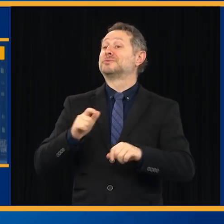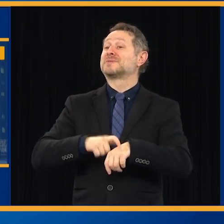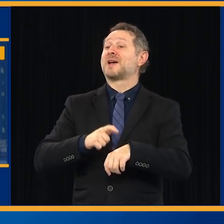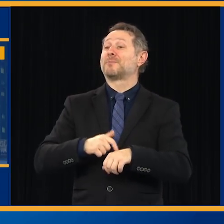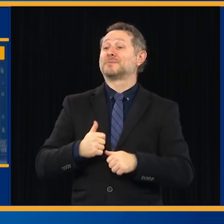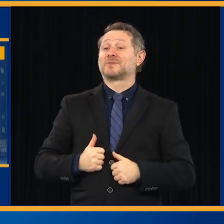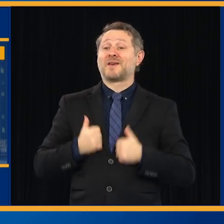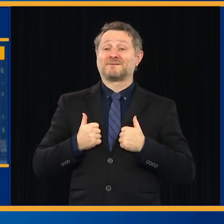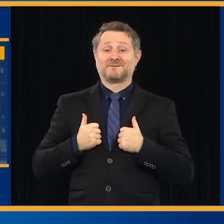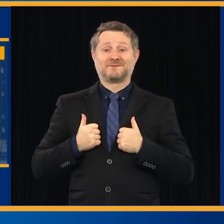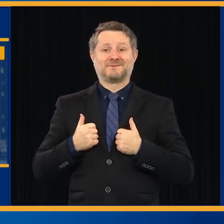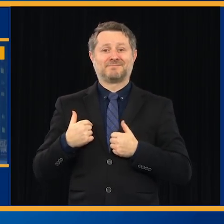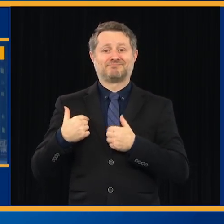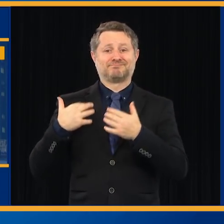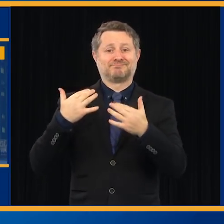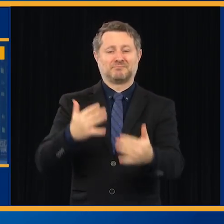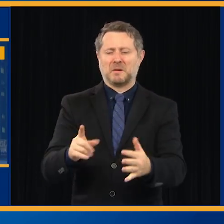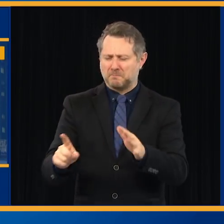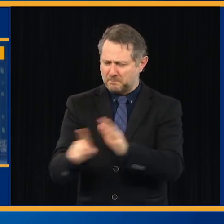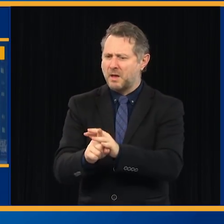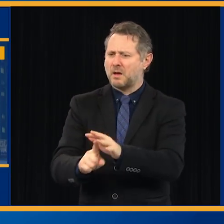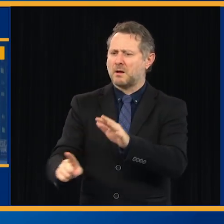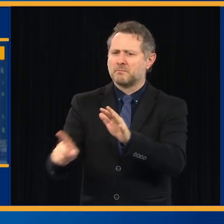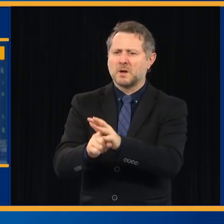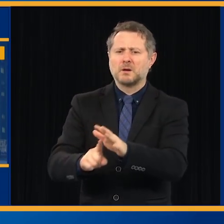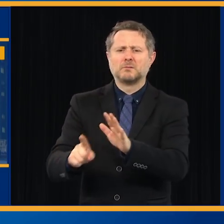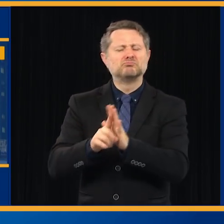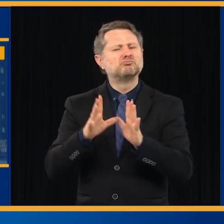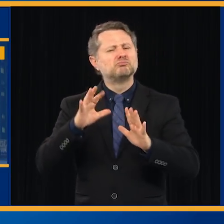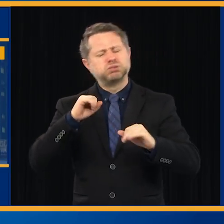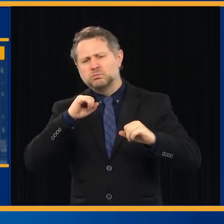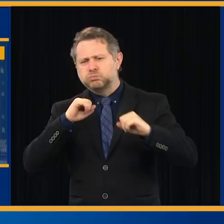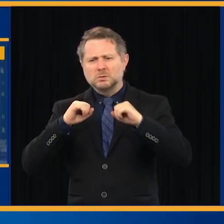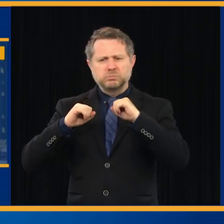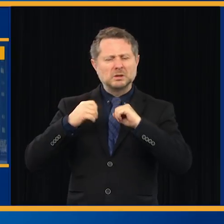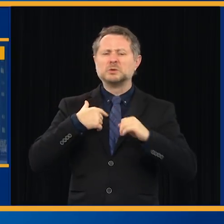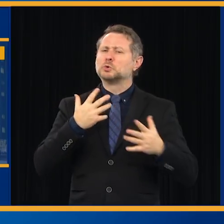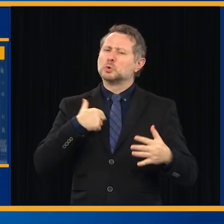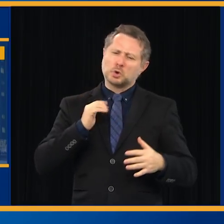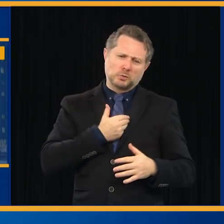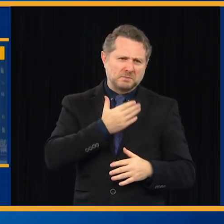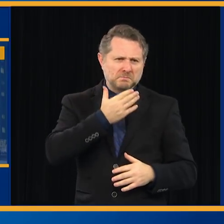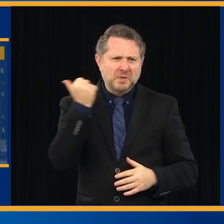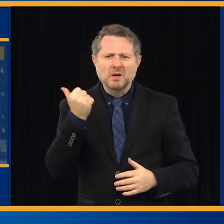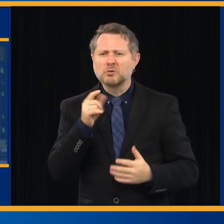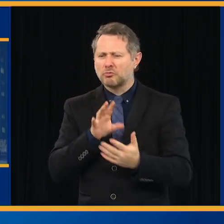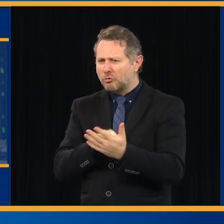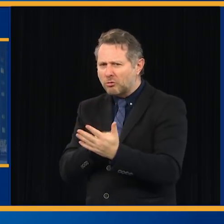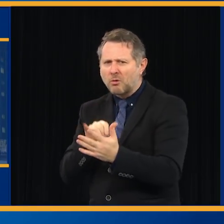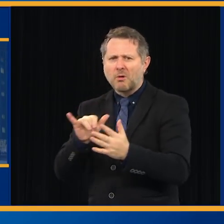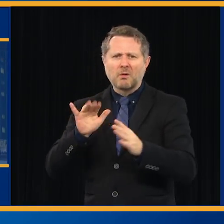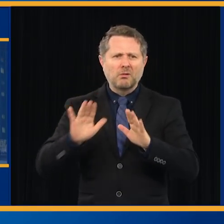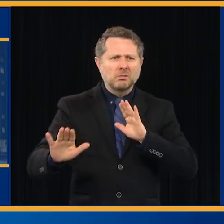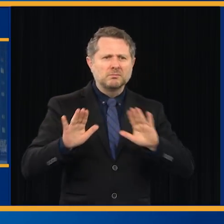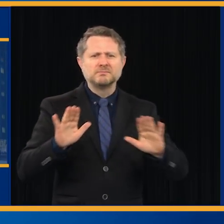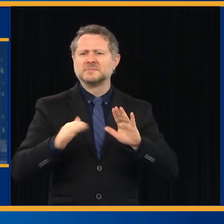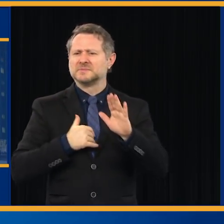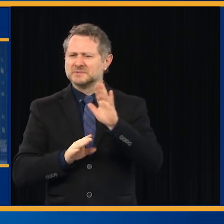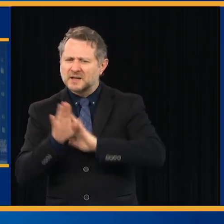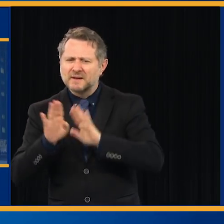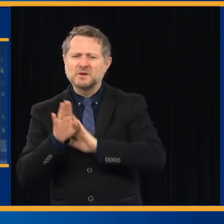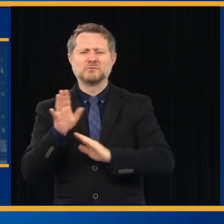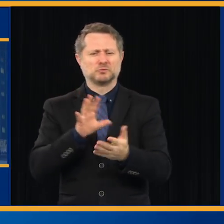unexpected. Okay, you do your best, and then you learn from them, and you grow. And that's what we're trying to do here